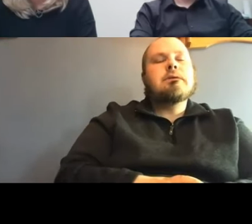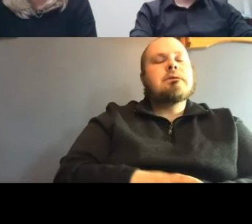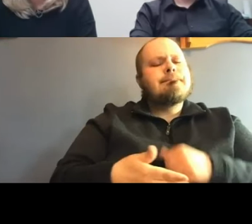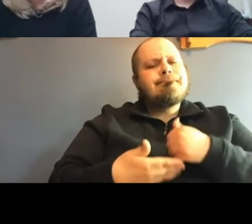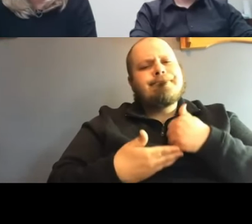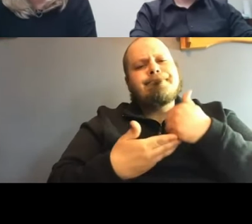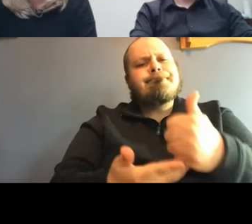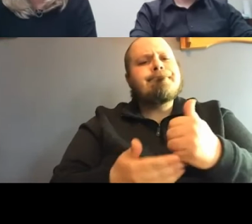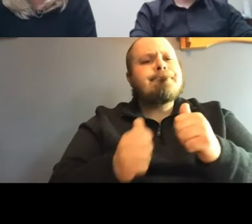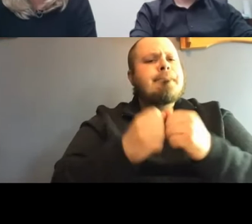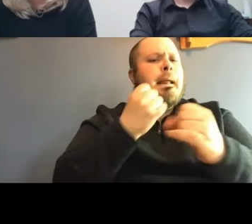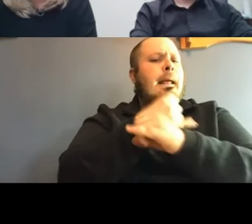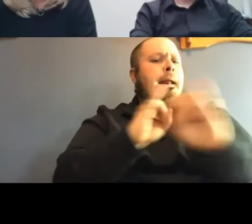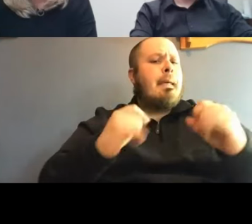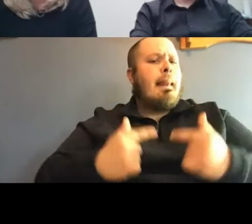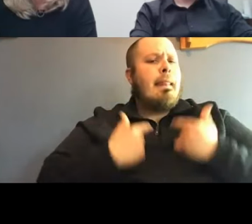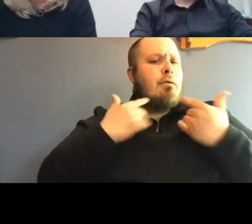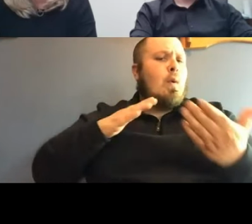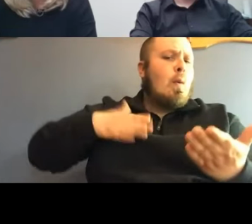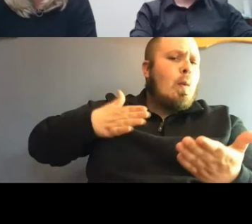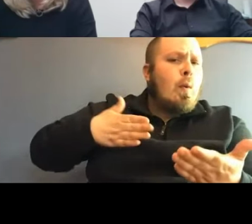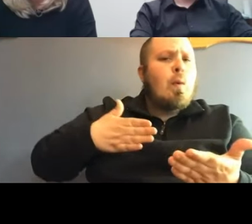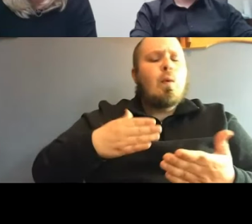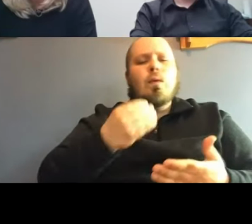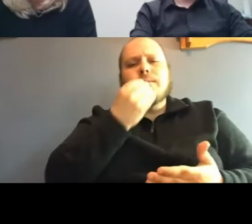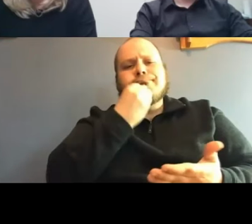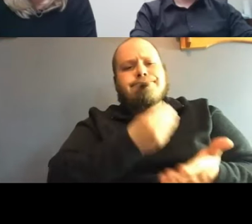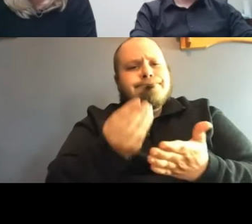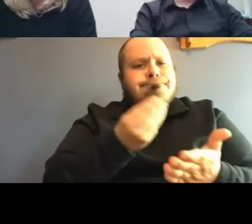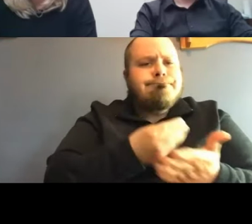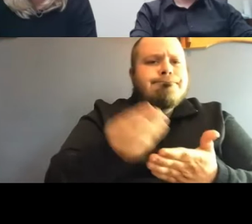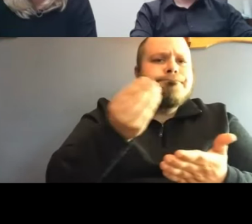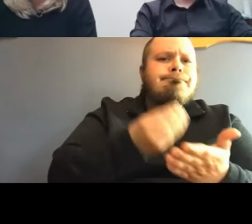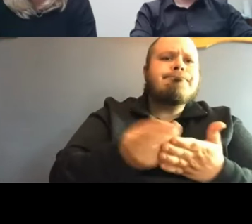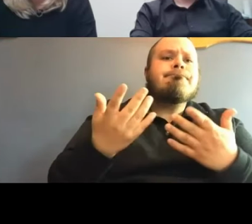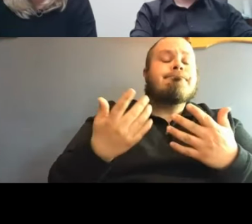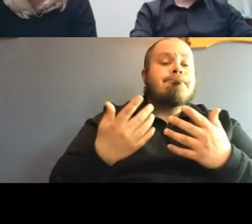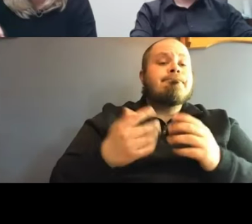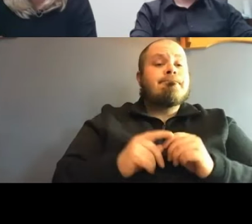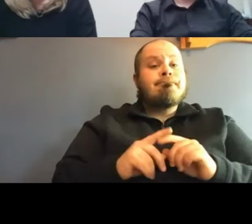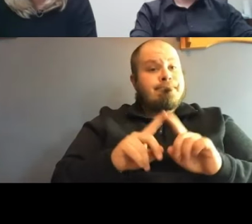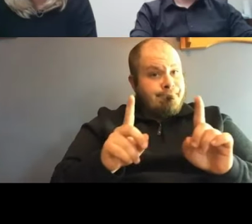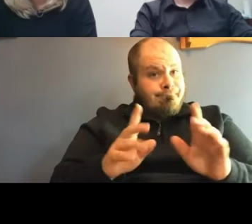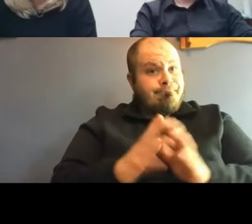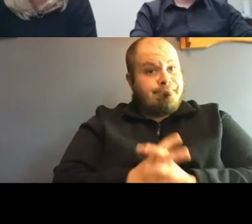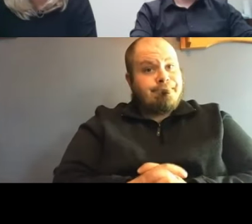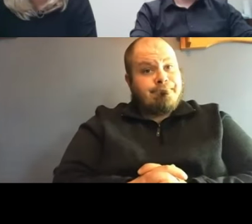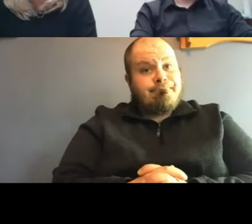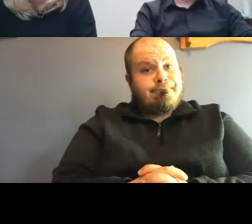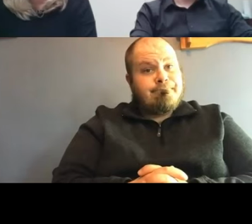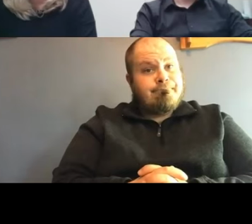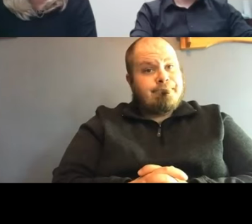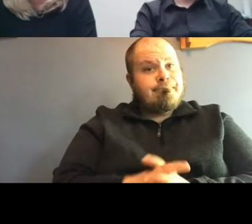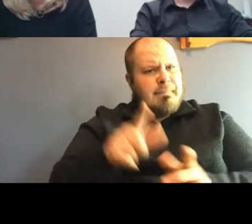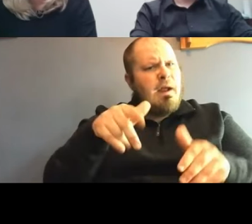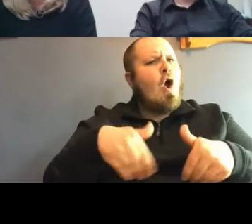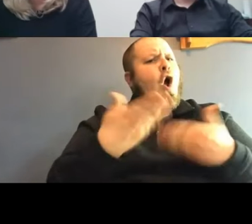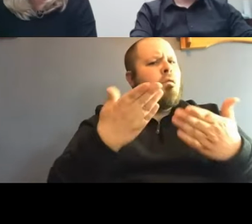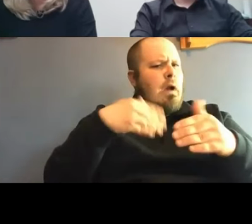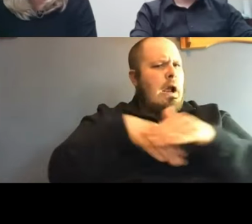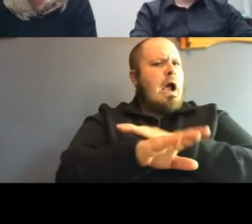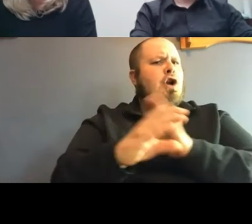independent living, cooking, grocery. However, And this is also offered under 21